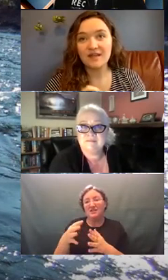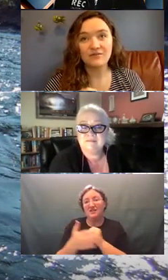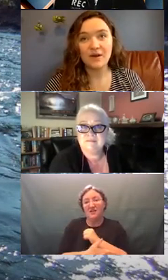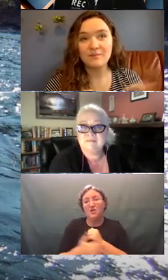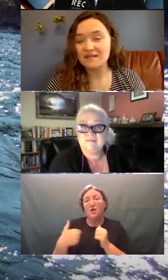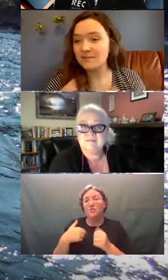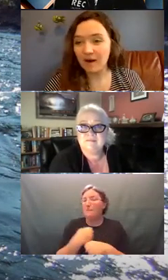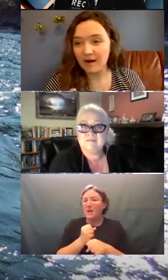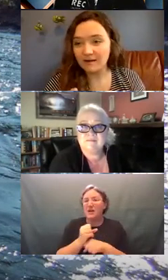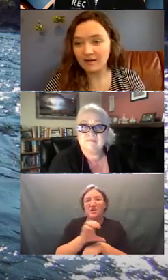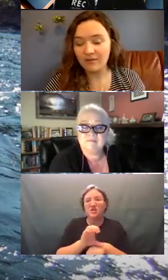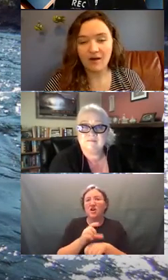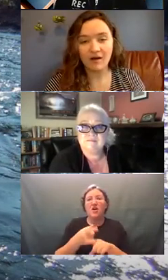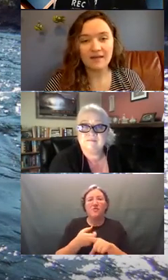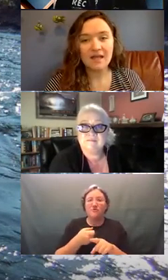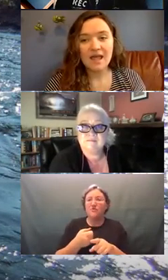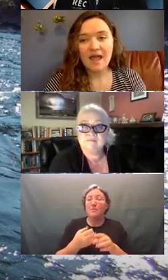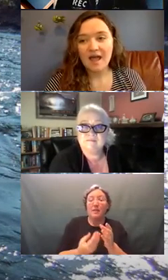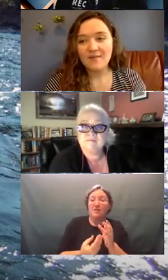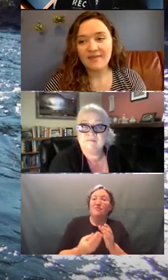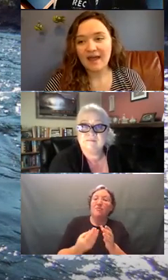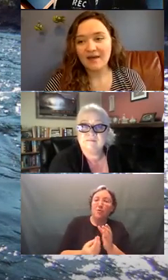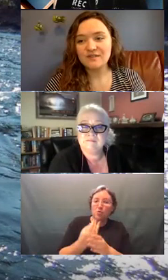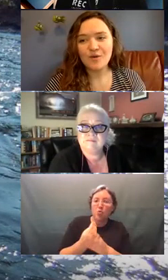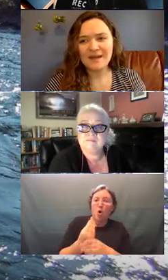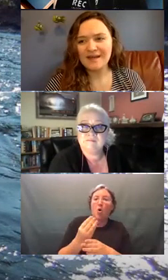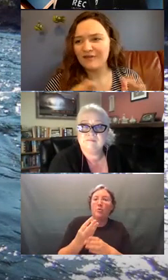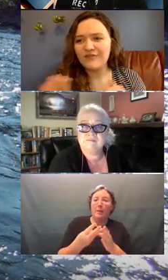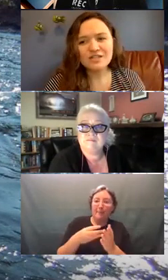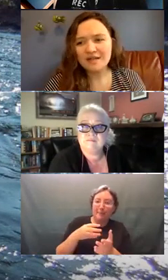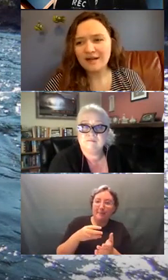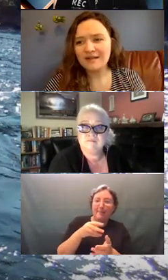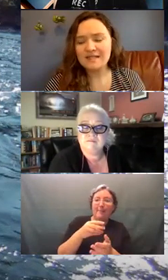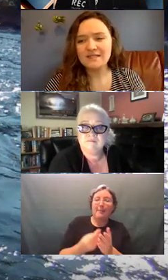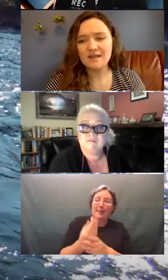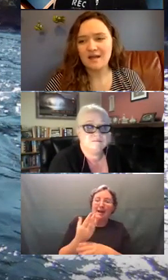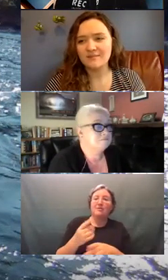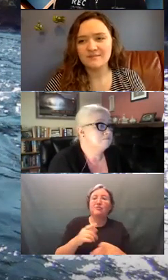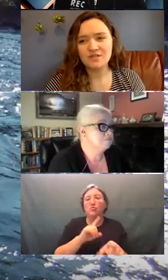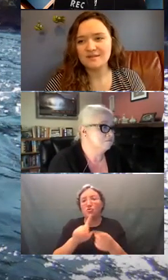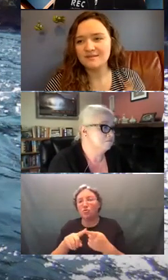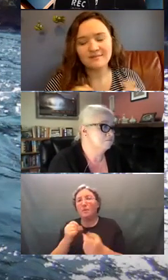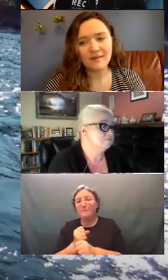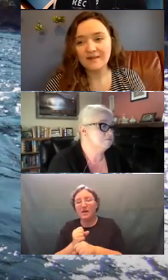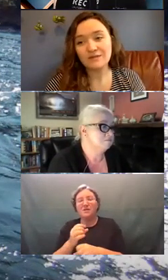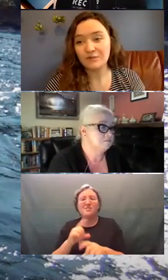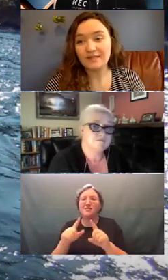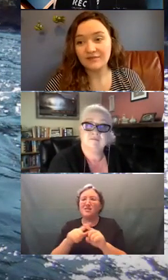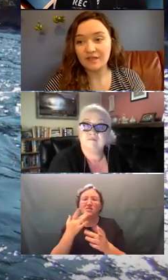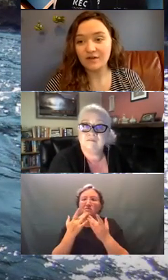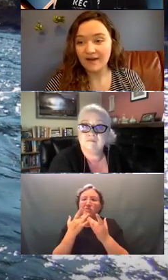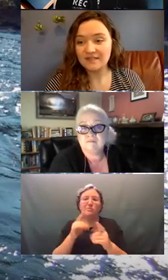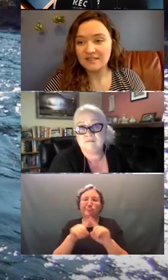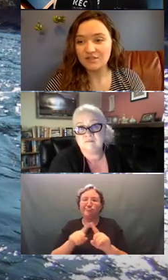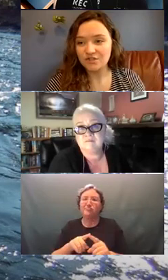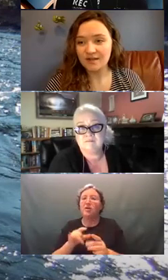crafting it from bean to bar, they call it, and they have so many confectionaries, that's really definitely